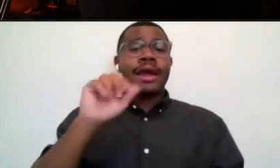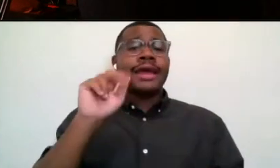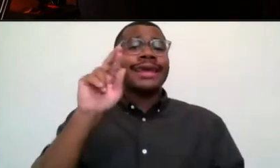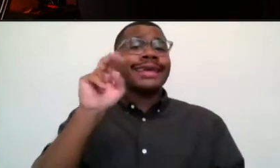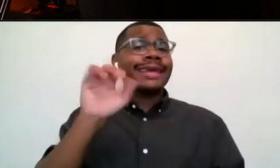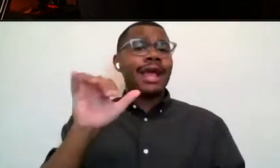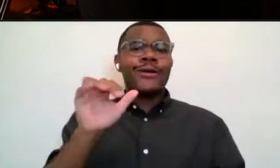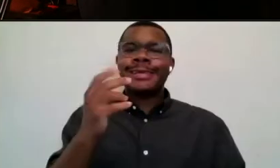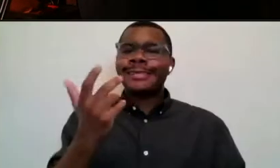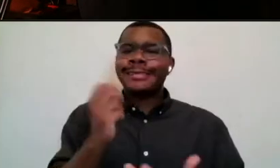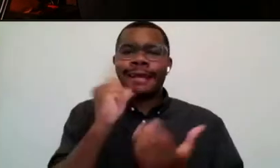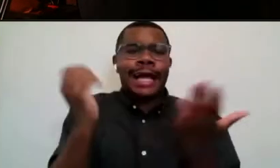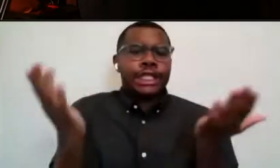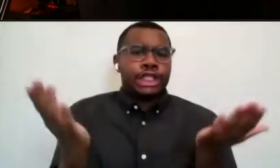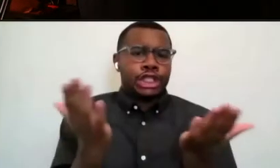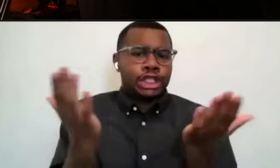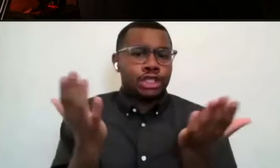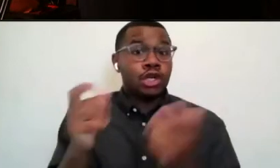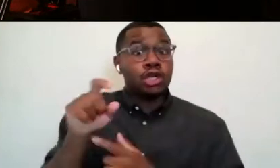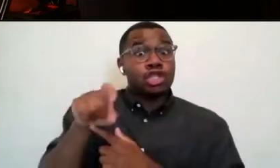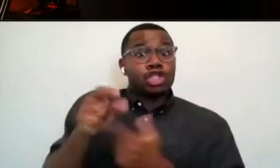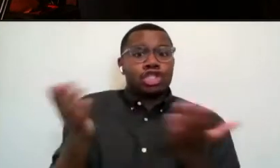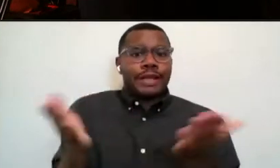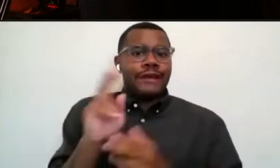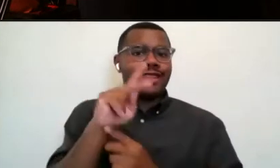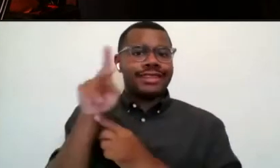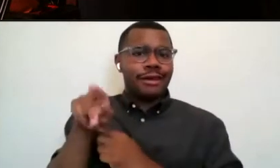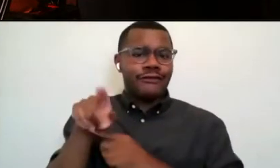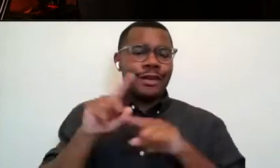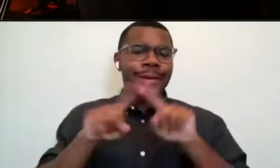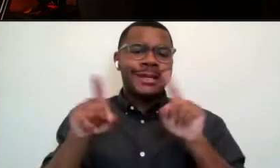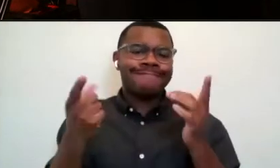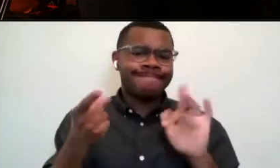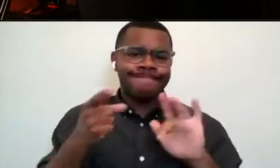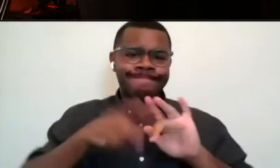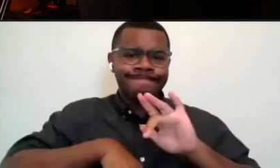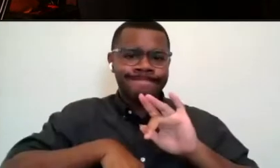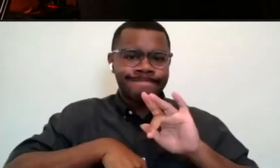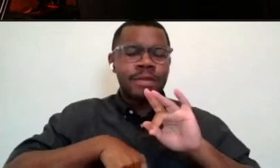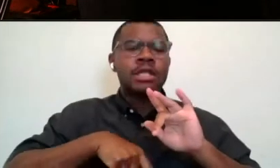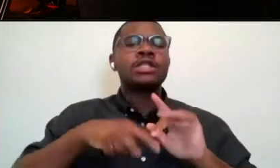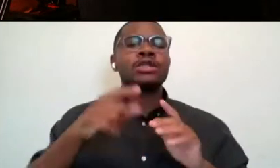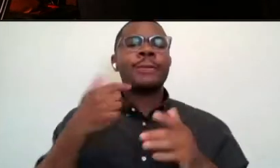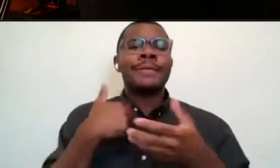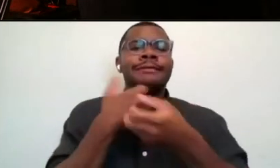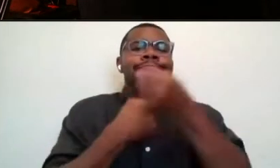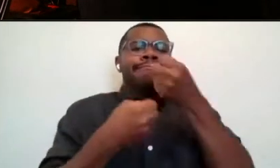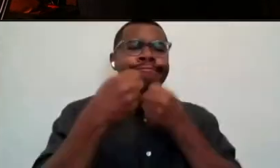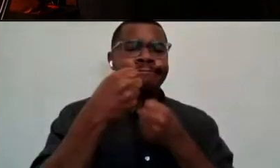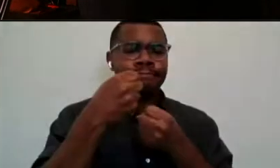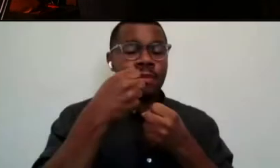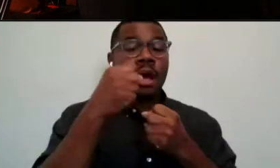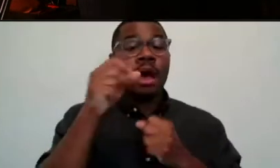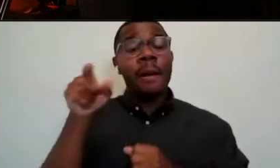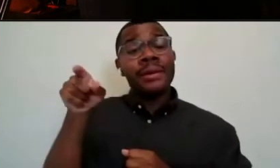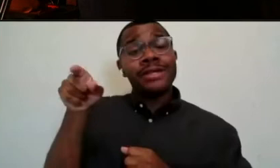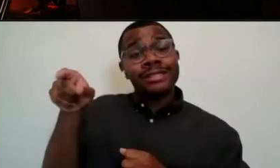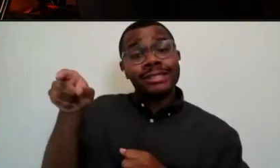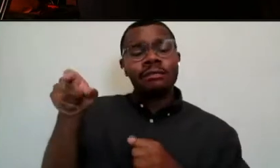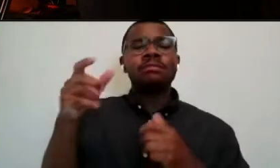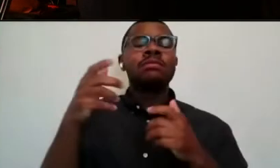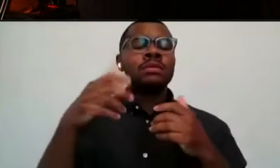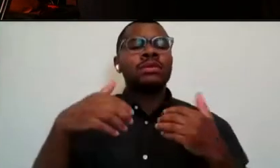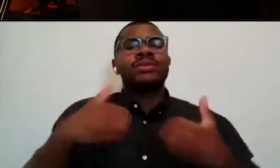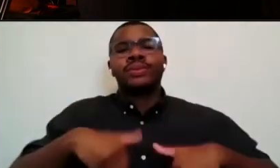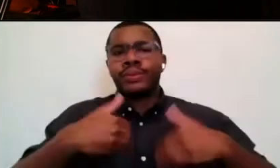in Philly. So I'm sort of standing in for her, but she is the umbrella over this next conversation, which